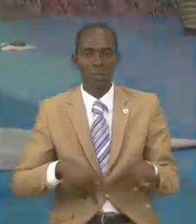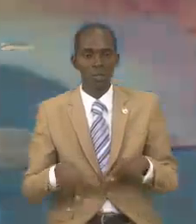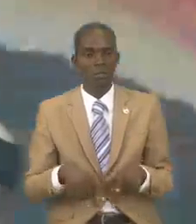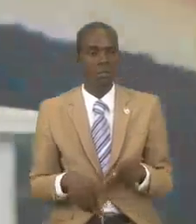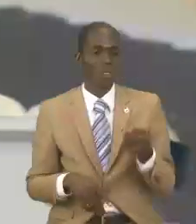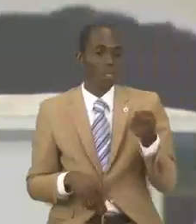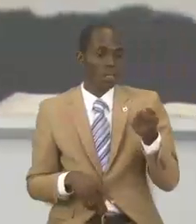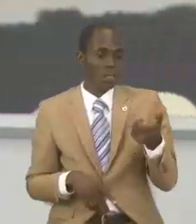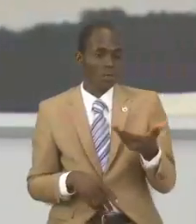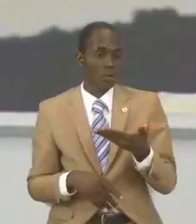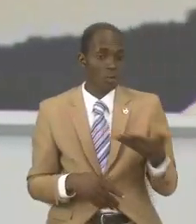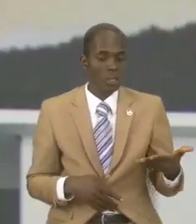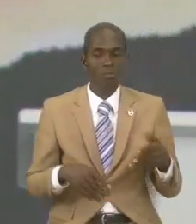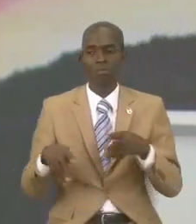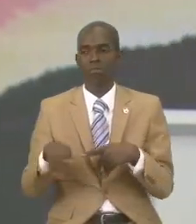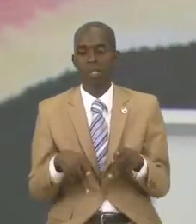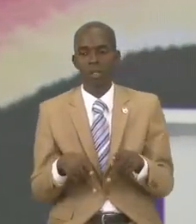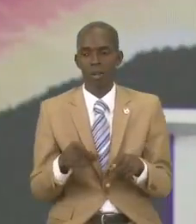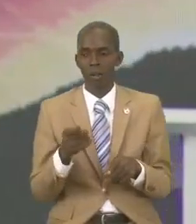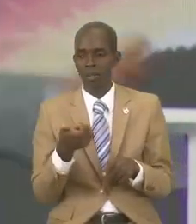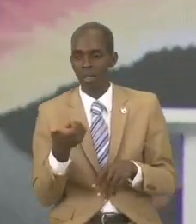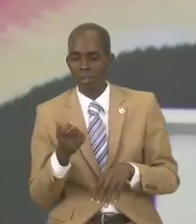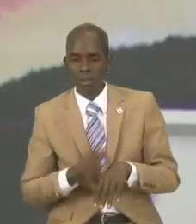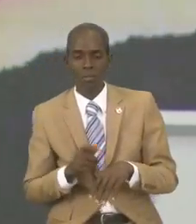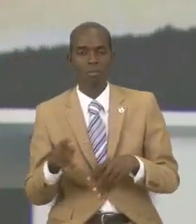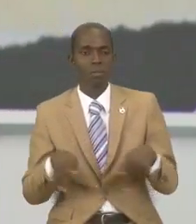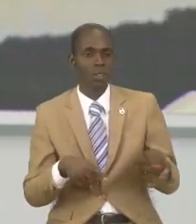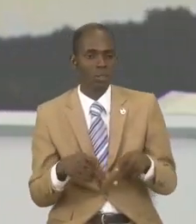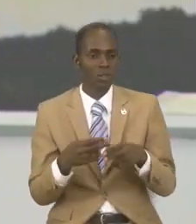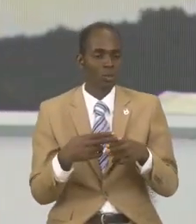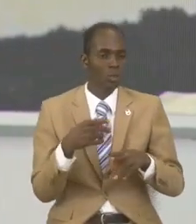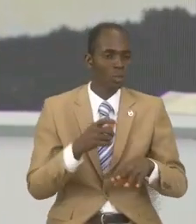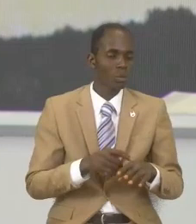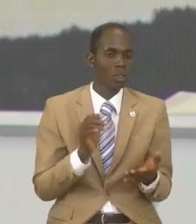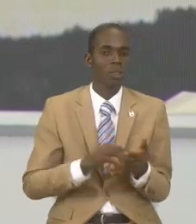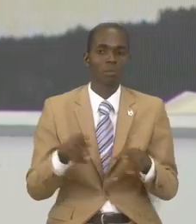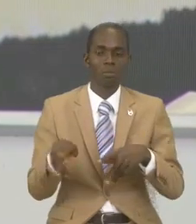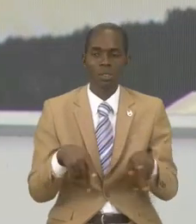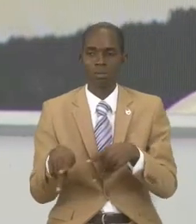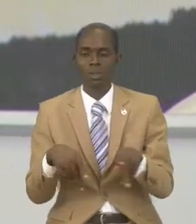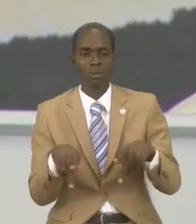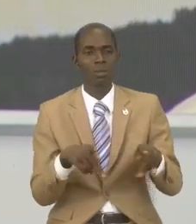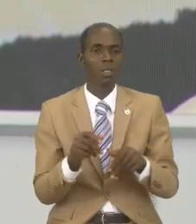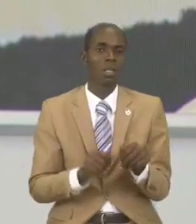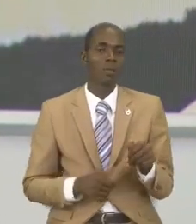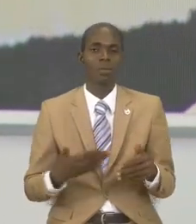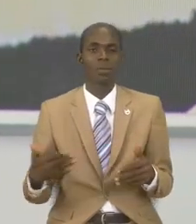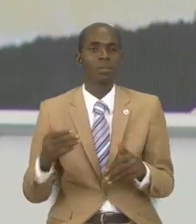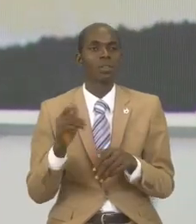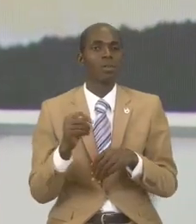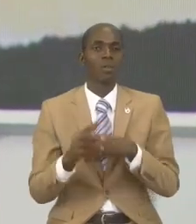thing, party, another little thing, party, another little thing, party, the world,